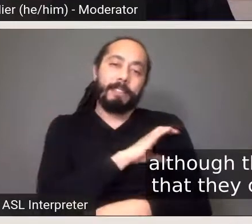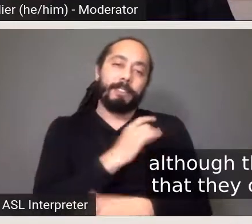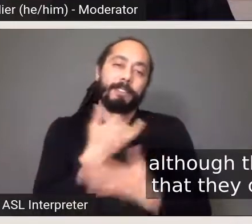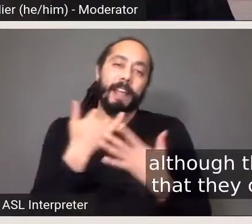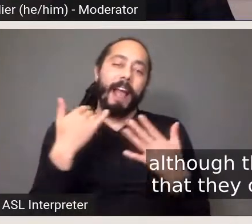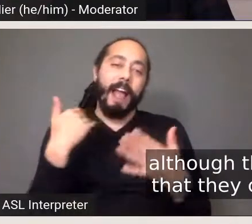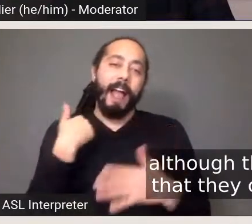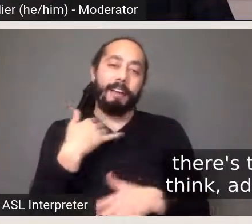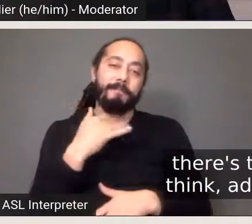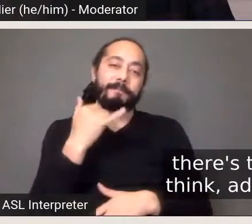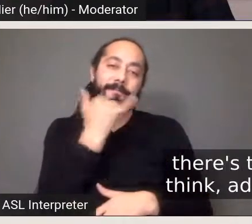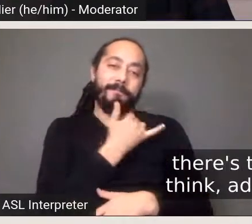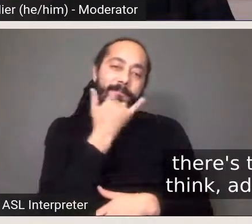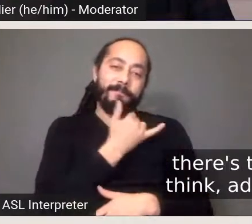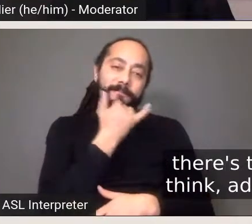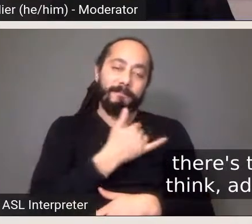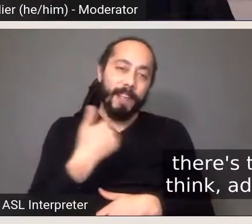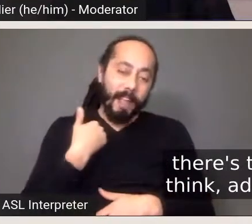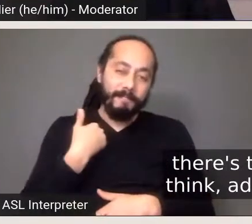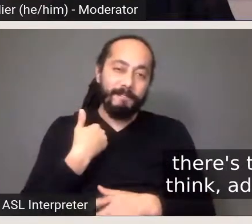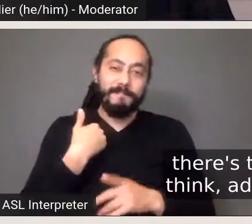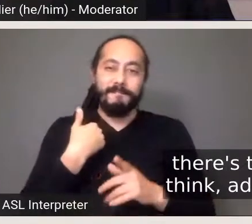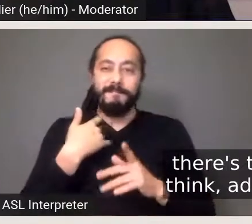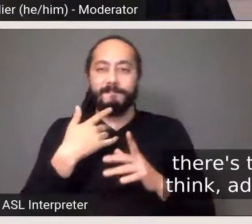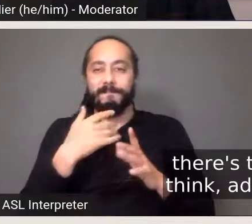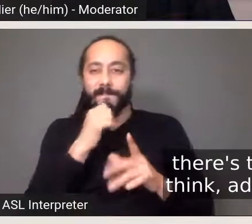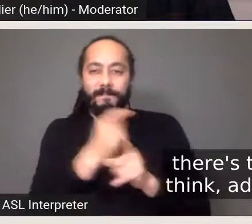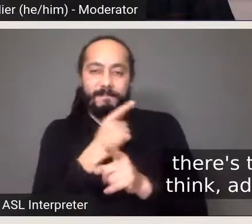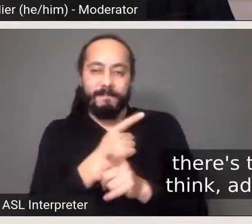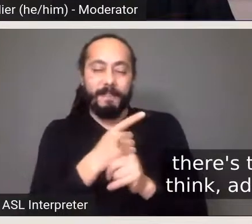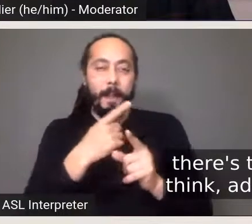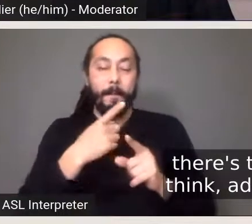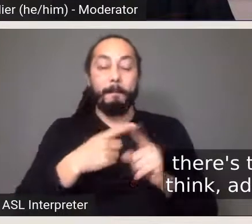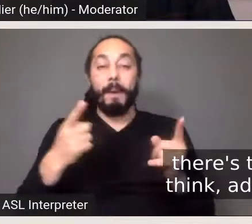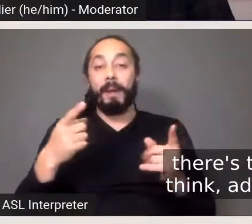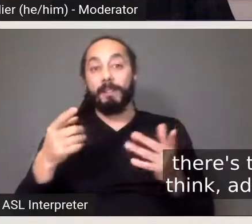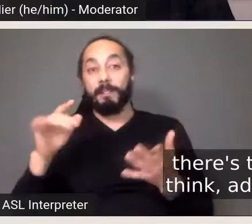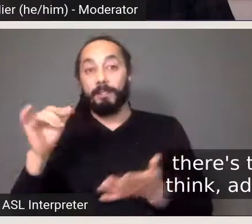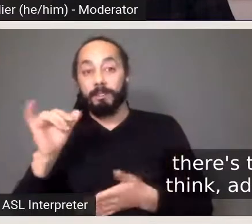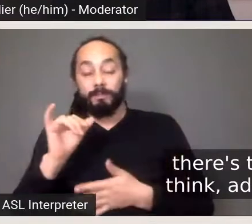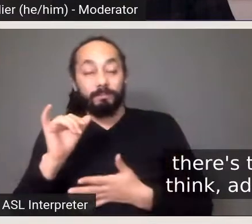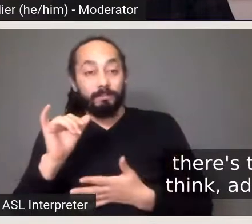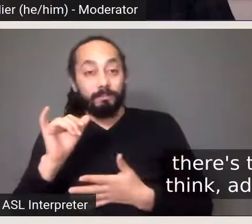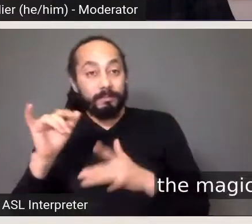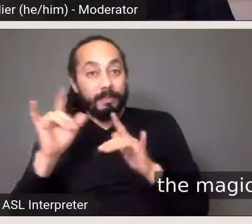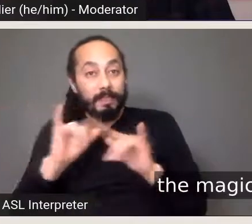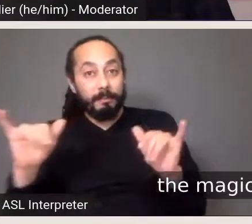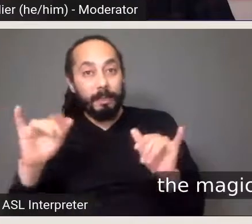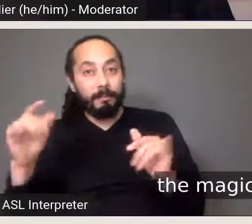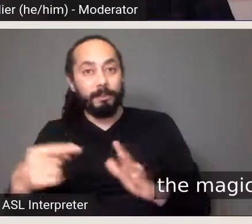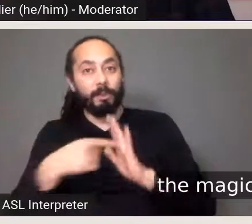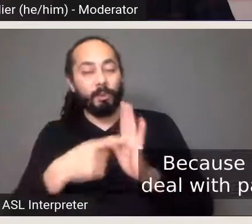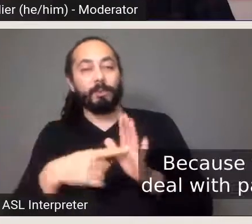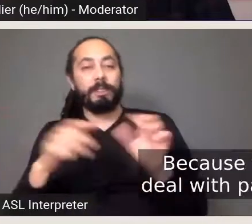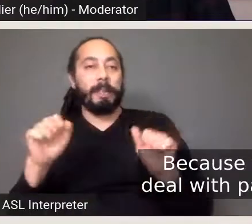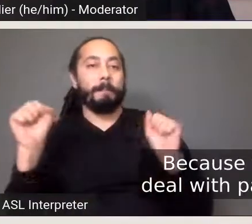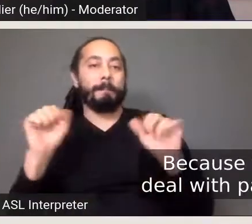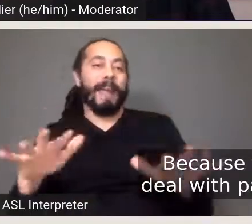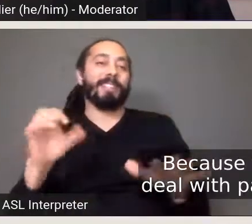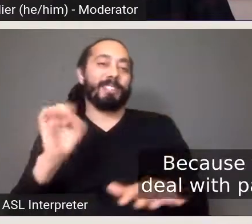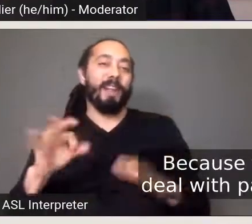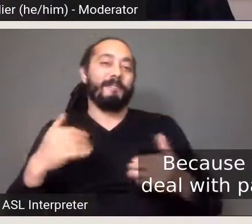come up against, there's this aspect of, I think, adolescent youth, the magic of youth, right?